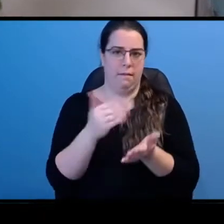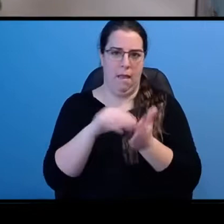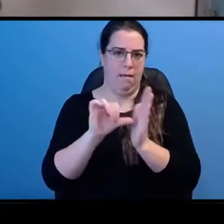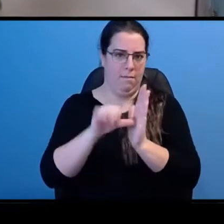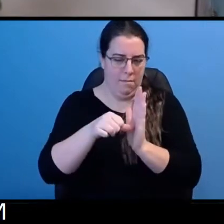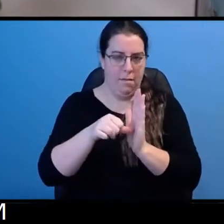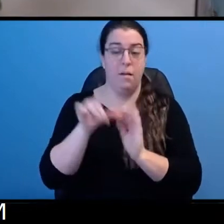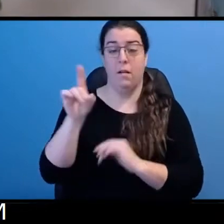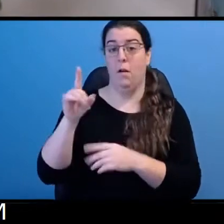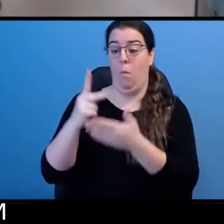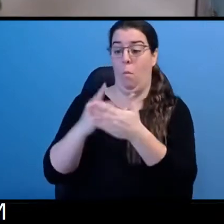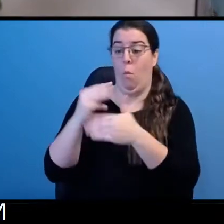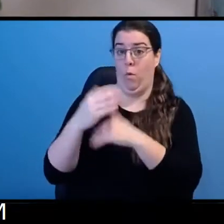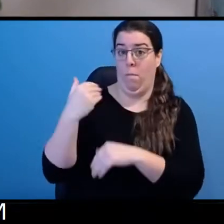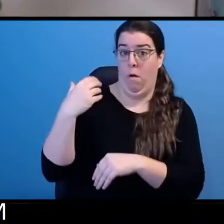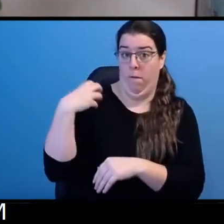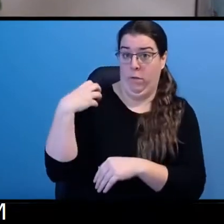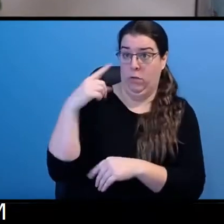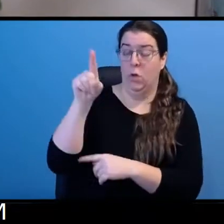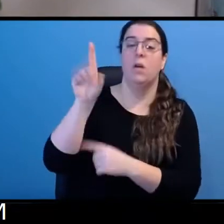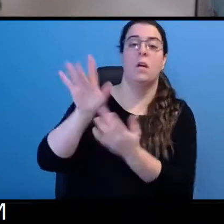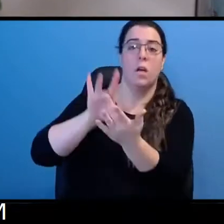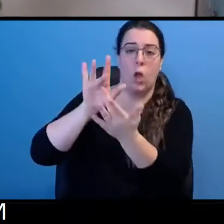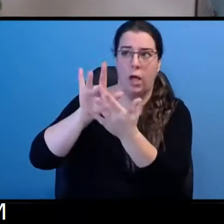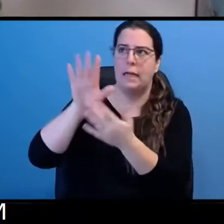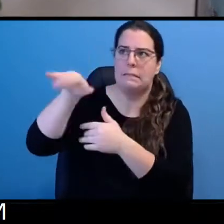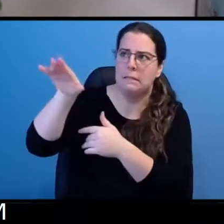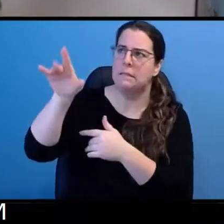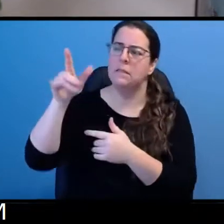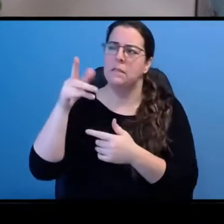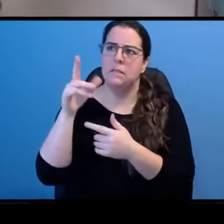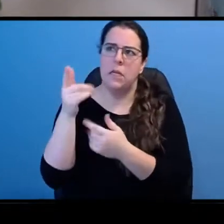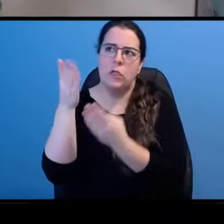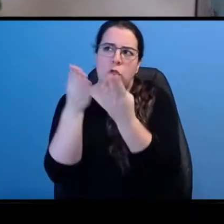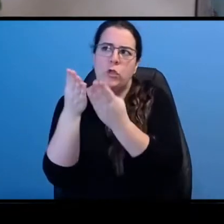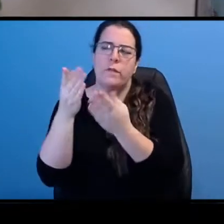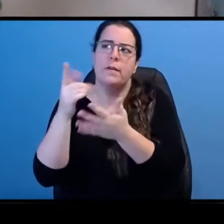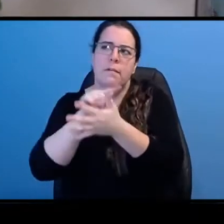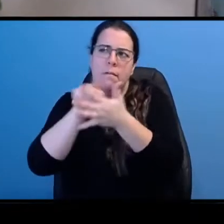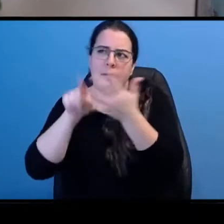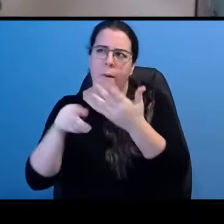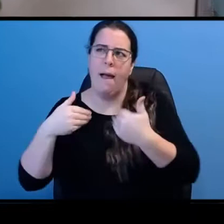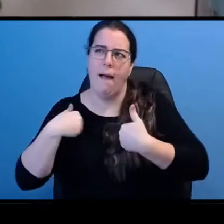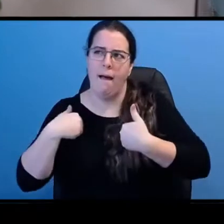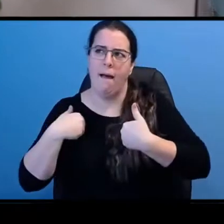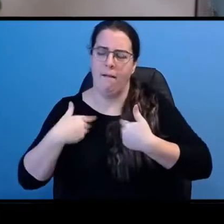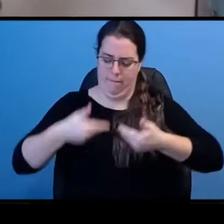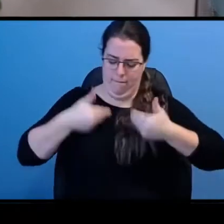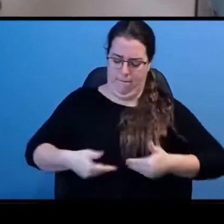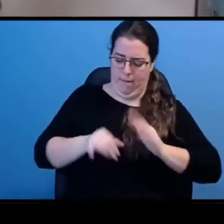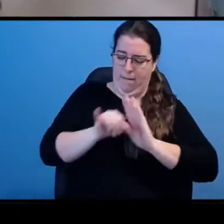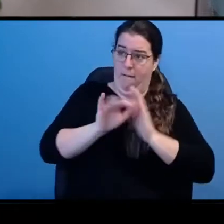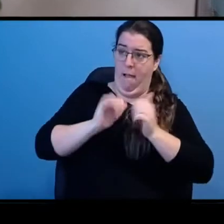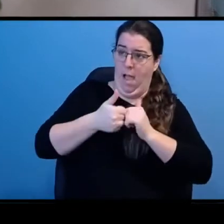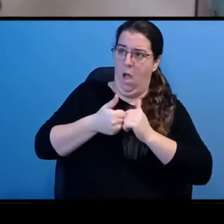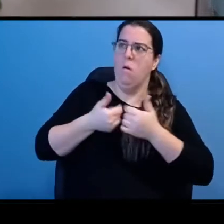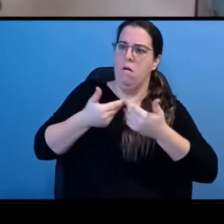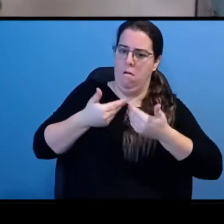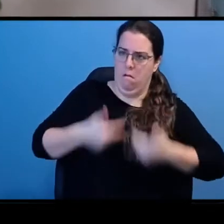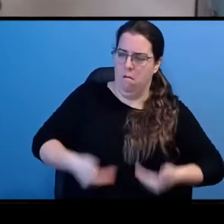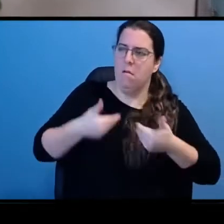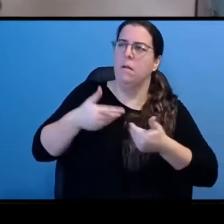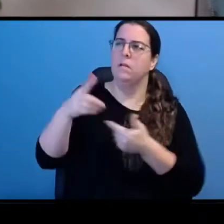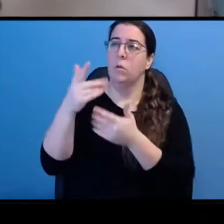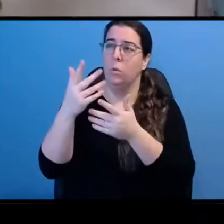are available. Can be really helpful too. So now we're going to talk about my least